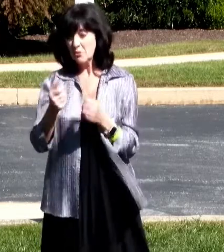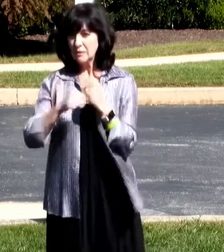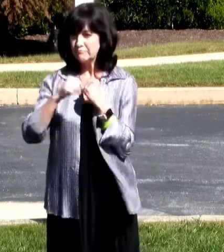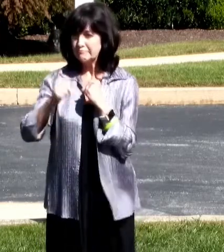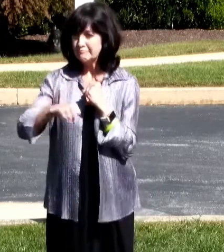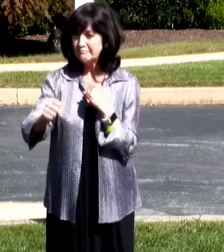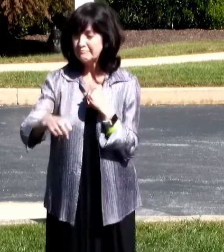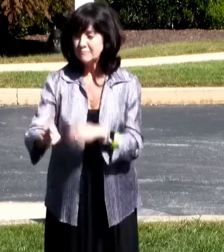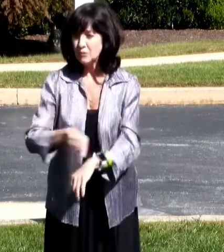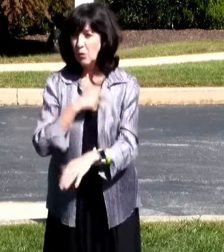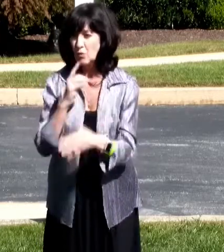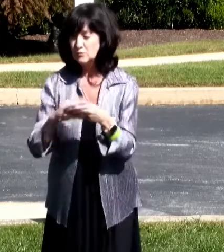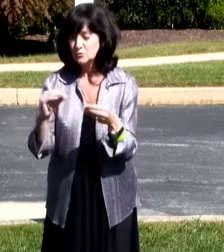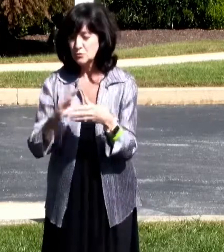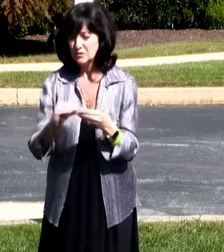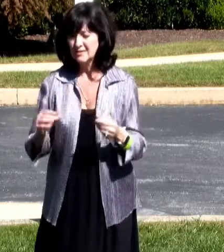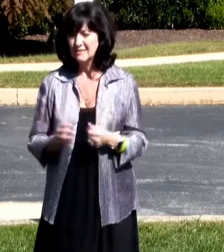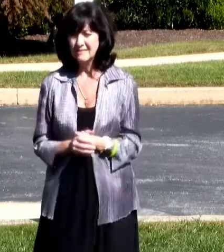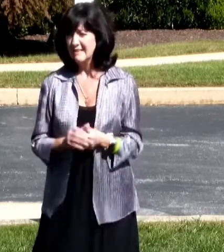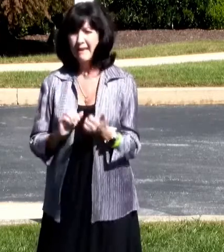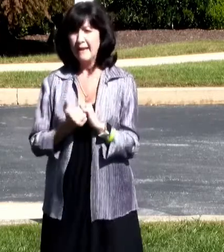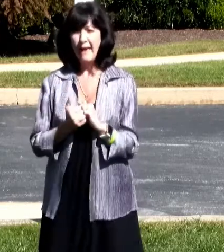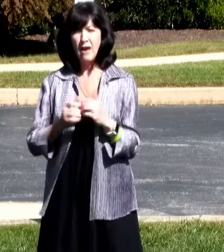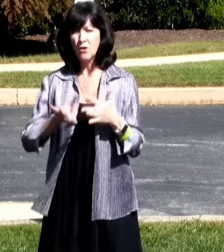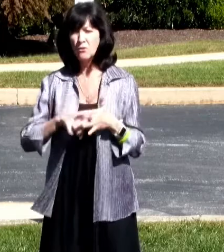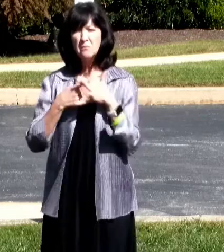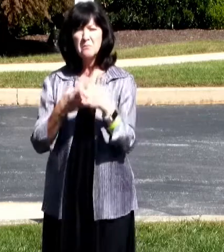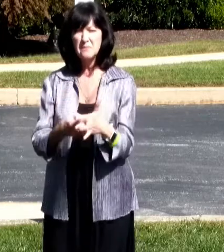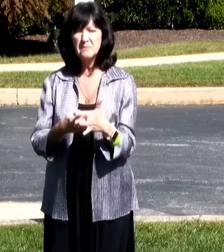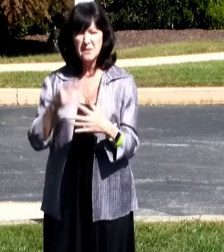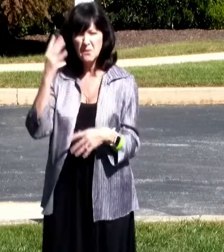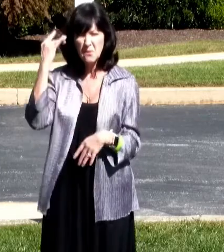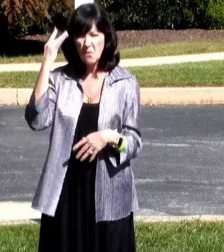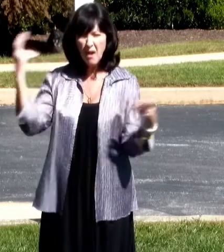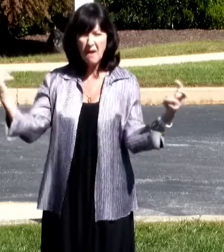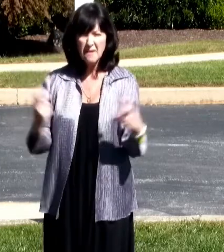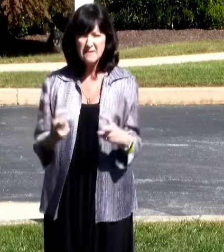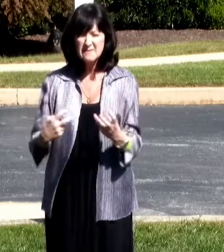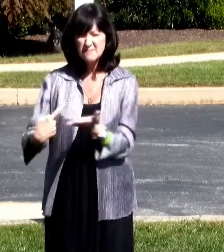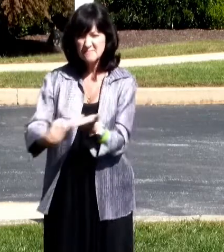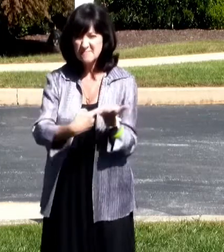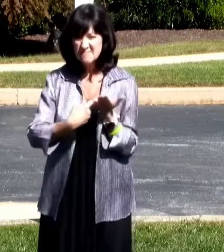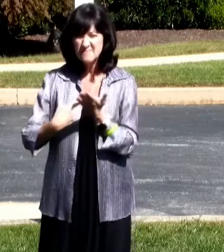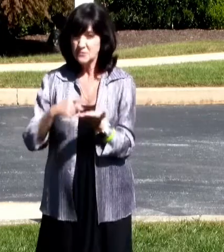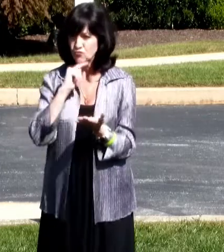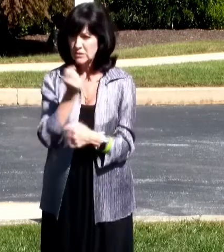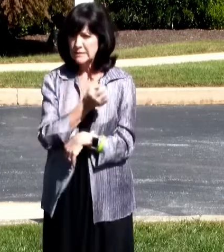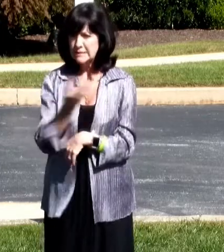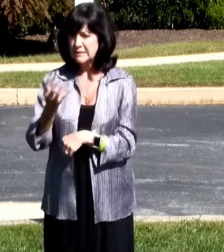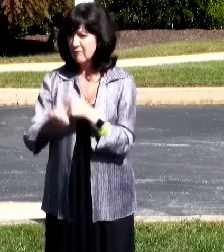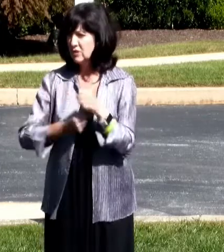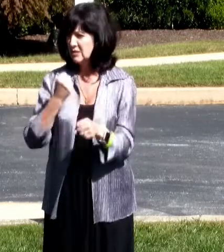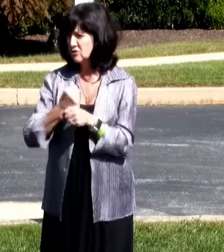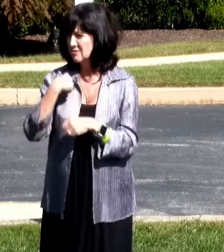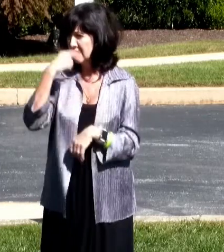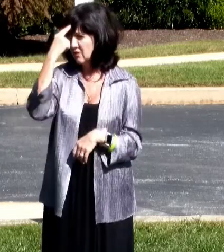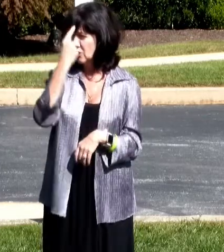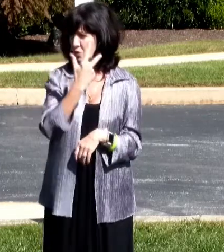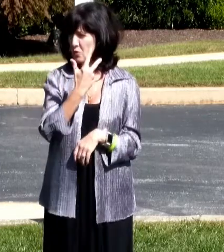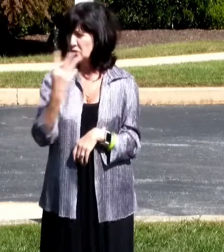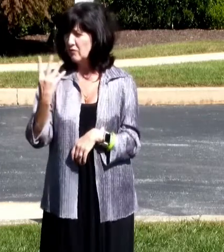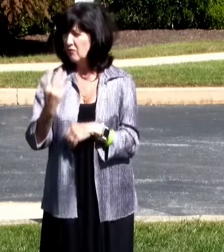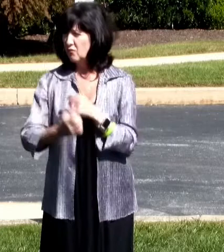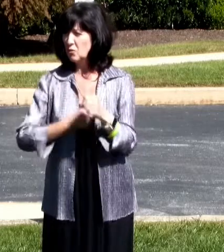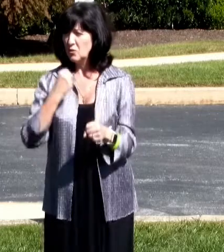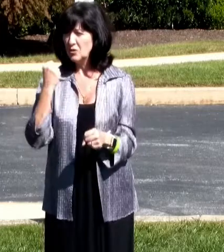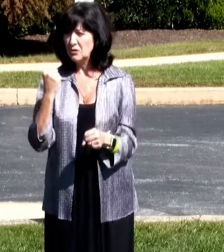got started on this to where we are now. This is an effort that spans several years. I think it's, what, 3-4 years? I'm kind of